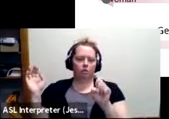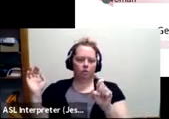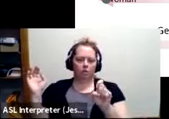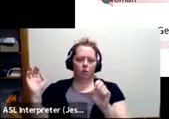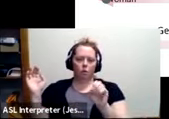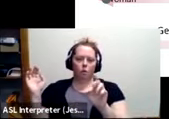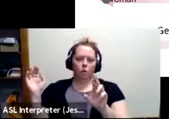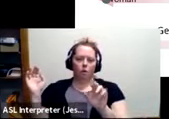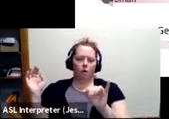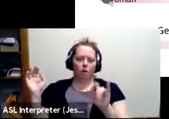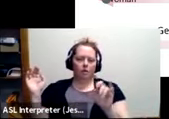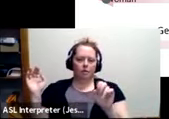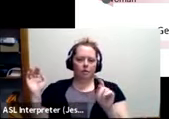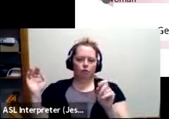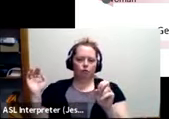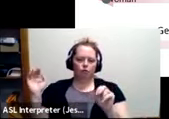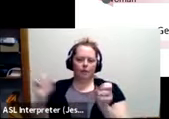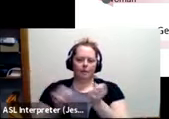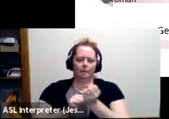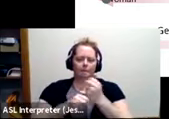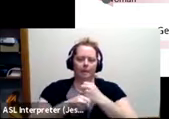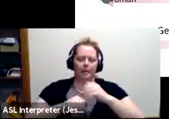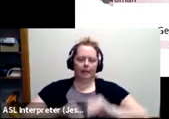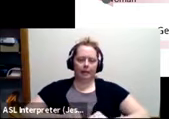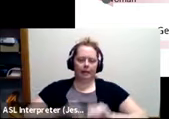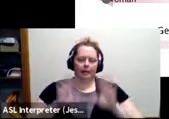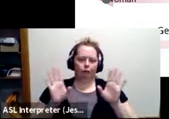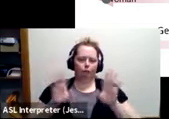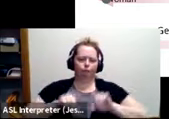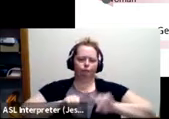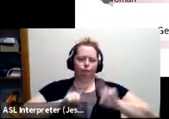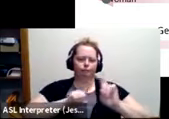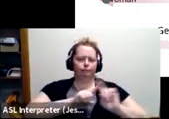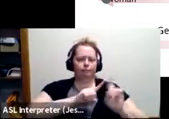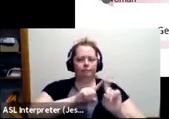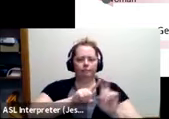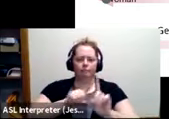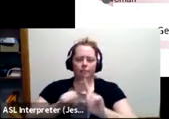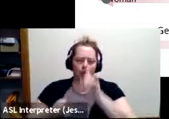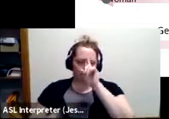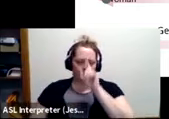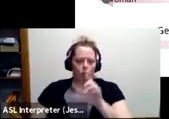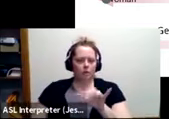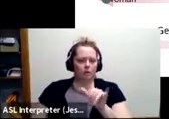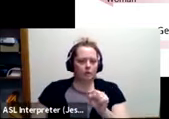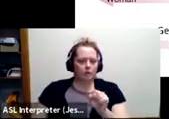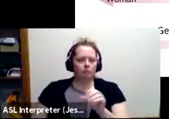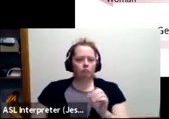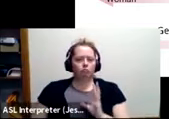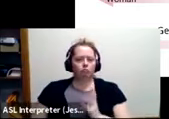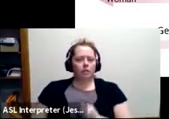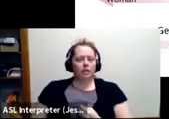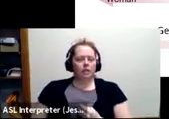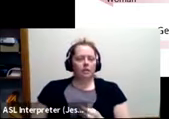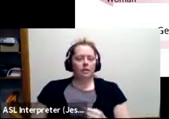differs. And within our lived experience as trans people and cisgender people. Next slide.